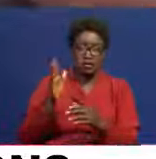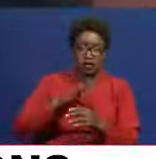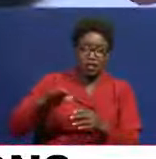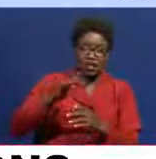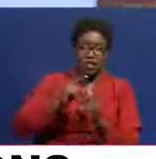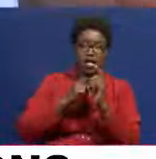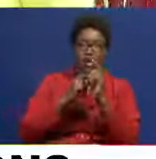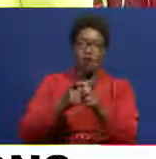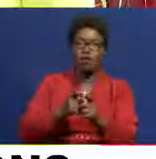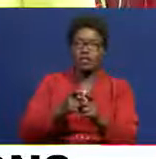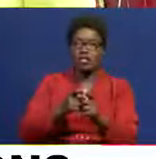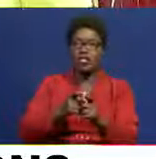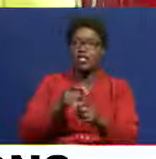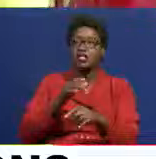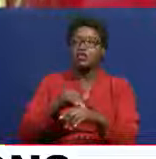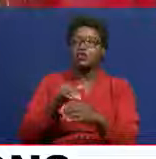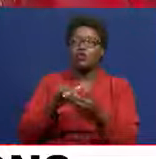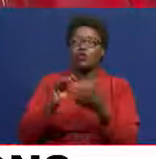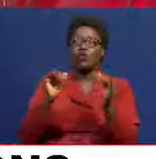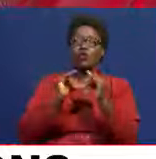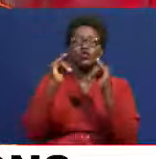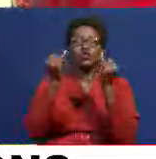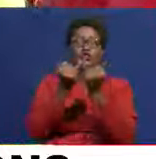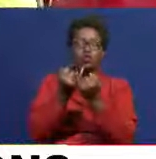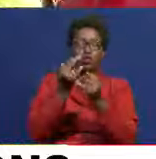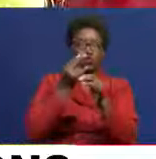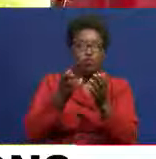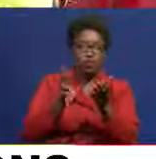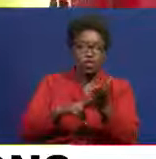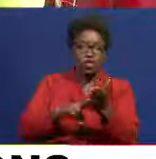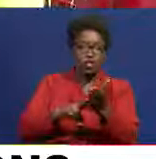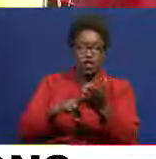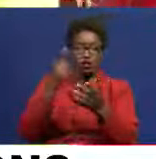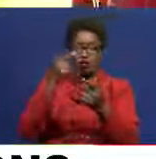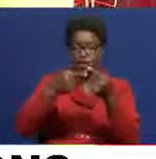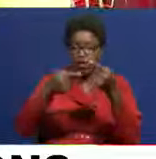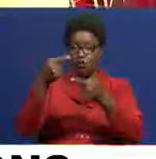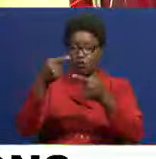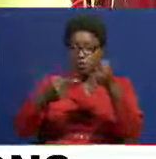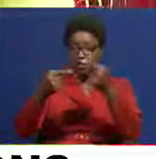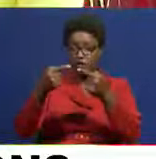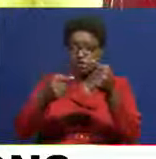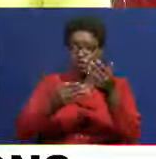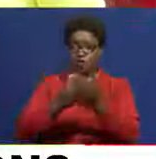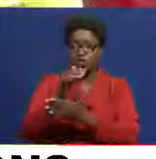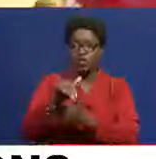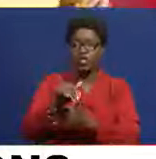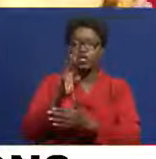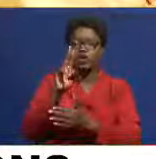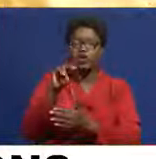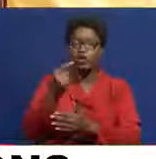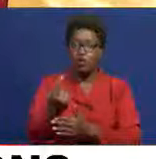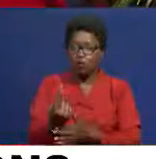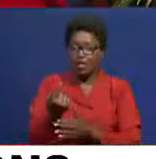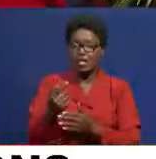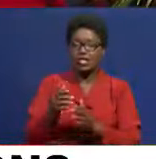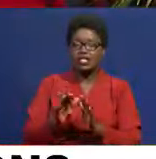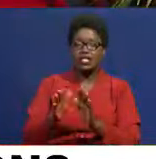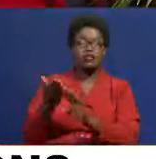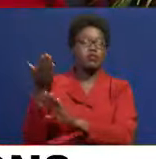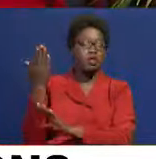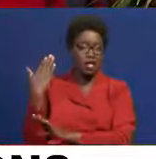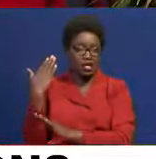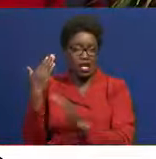Awards, Mama Rachel called on more institutions to register for the competition to ensure no learner is left behind.